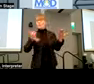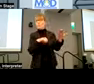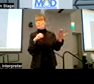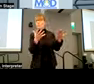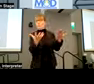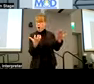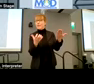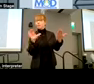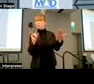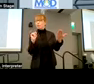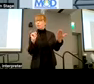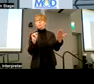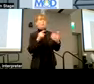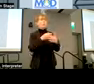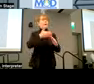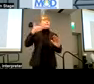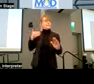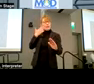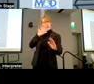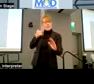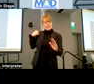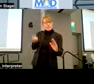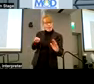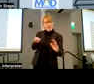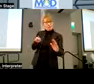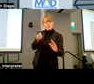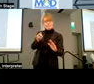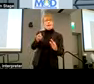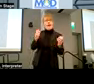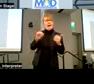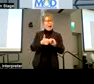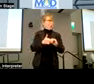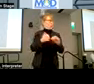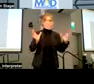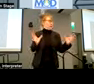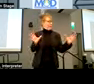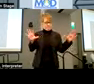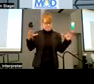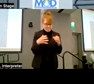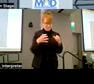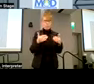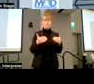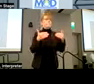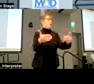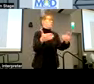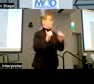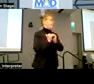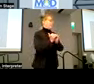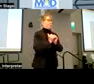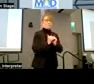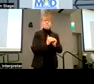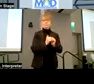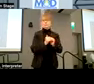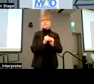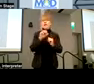What is the best of what we have done? And what can we do together to move forward? One of the things that we've done at Mass